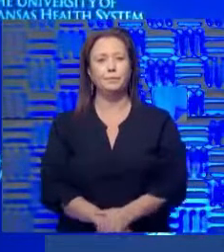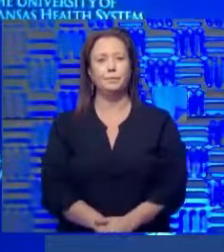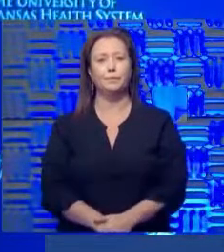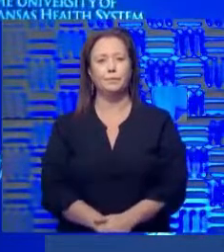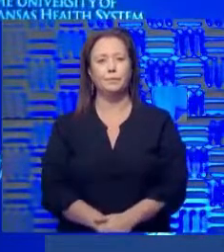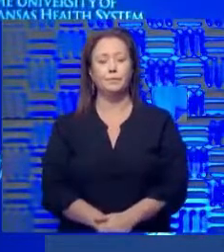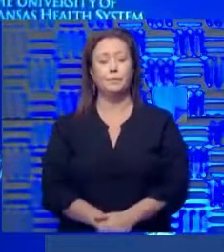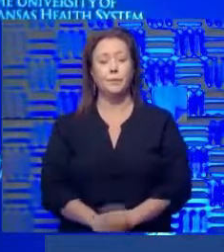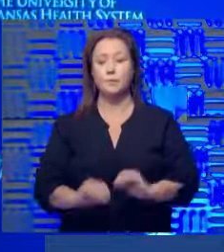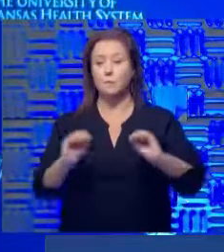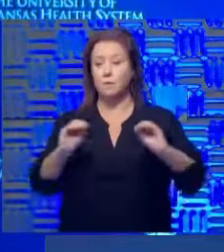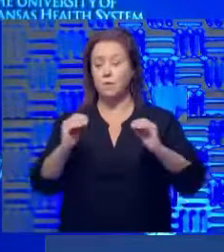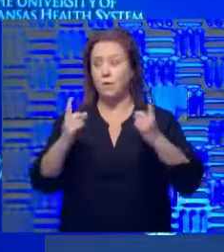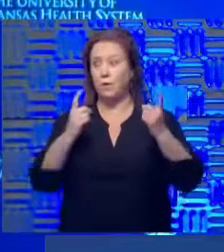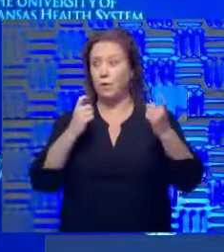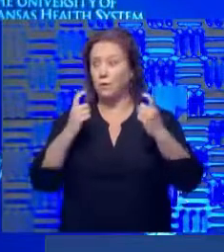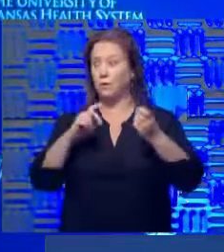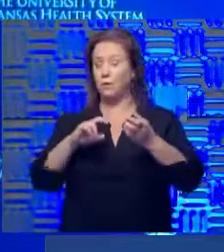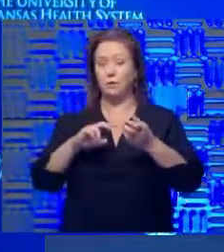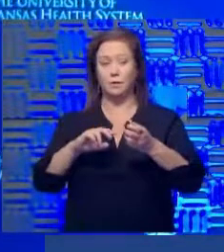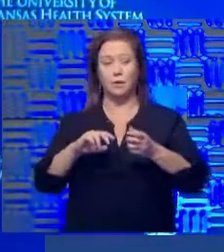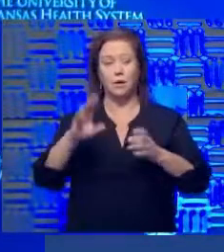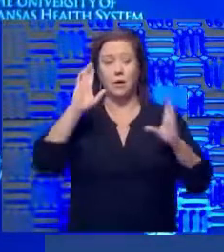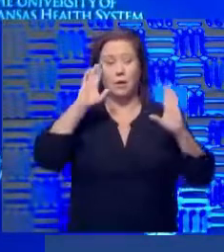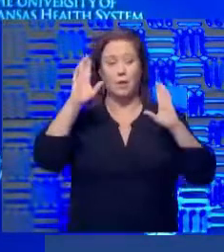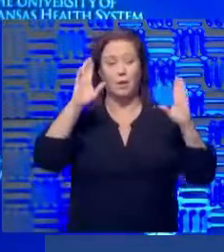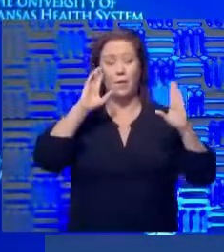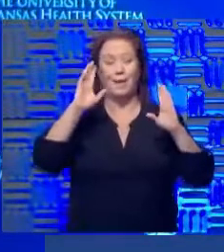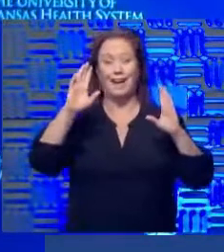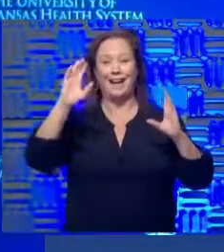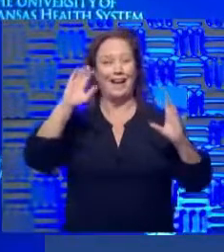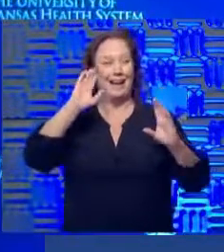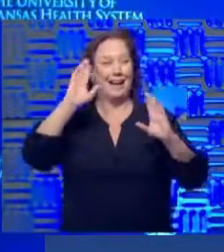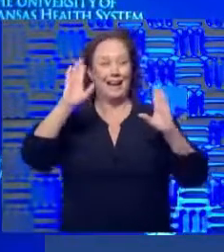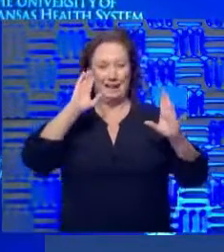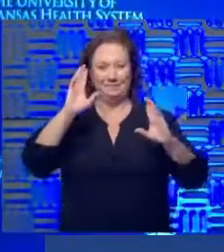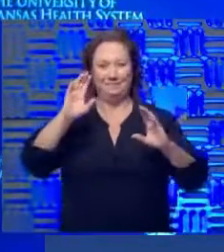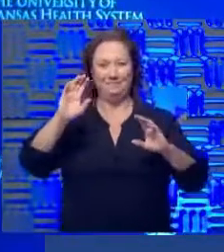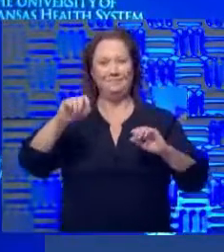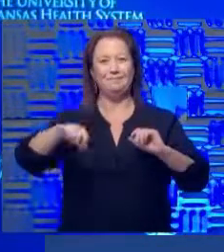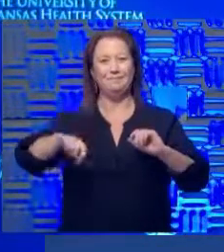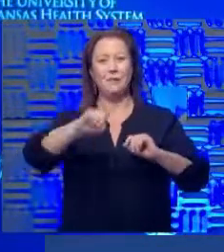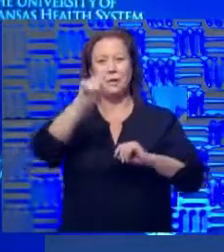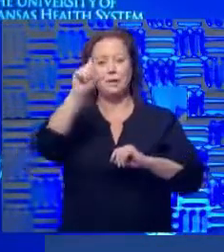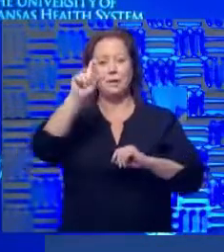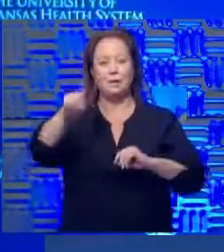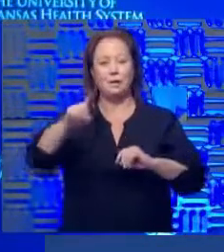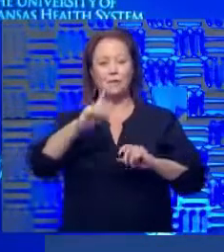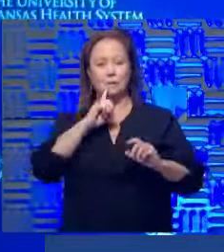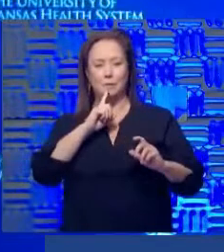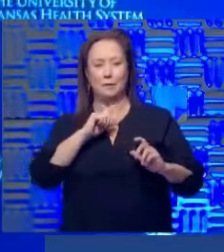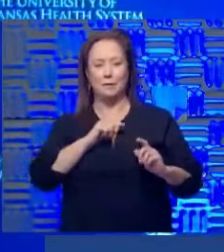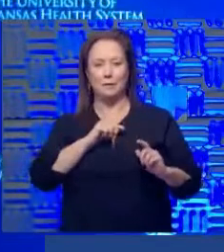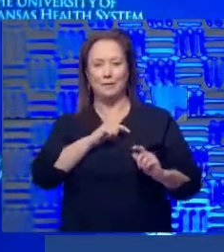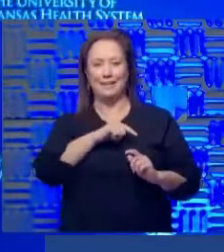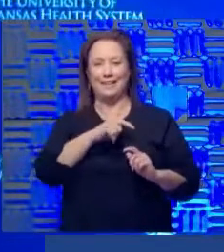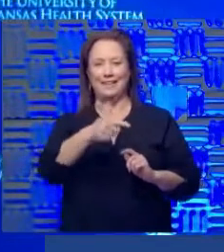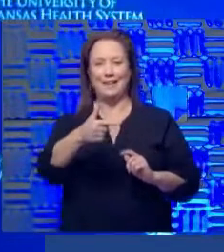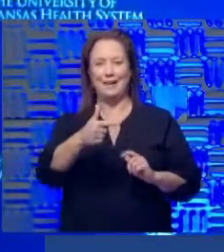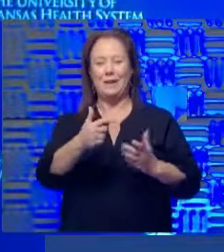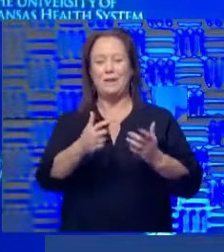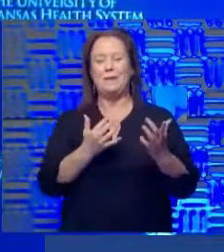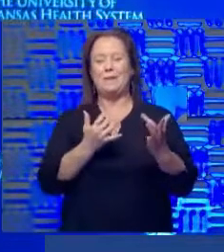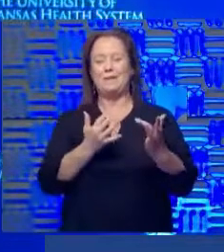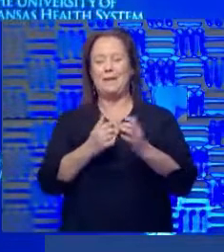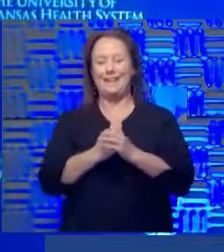I'm hearing no questions, so that means I get to start with one. I do have some questions. I was just giving everybody else a chance to ask